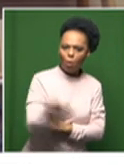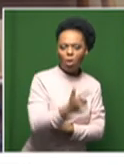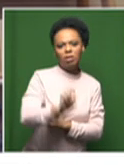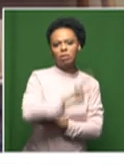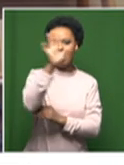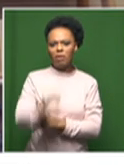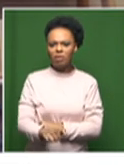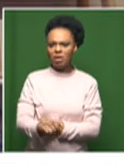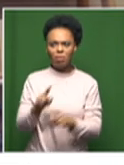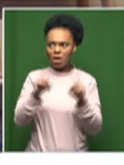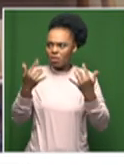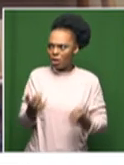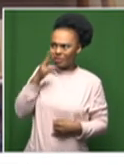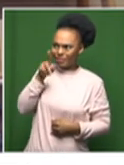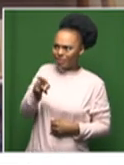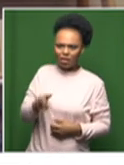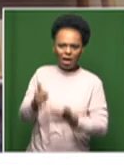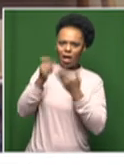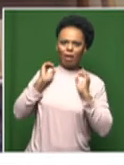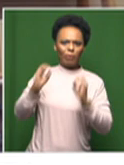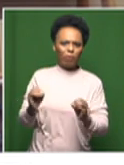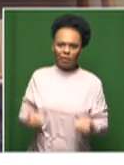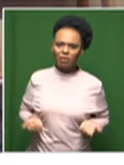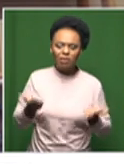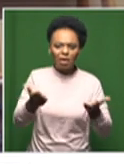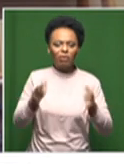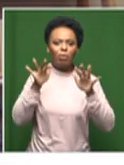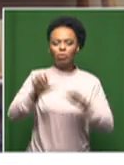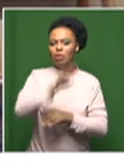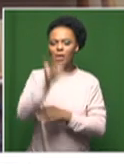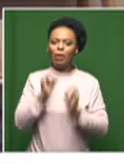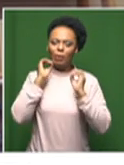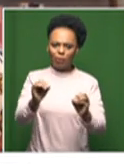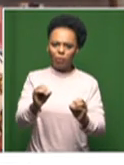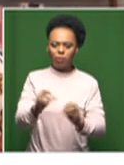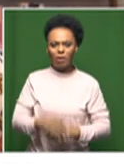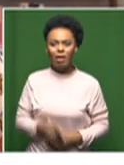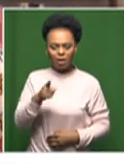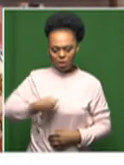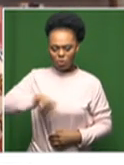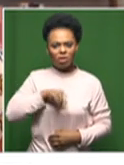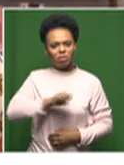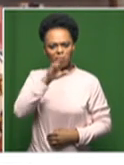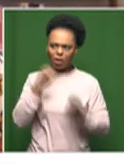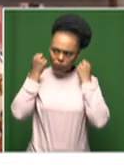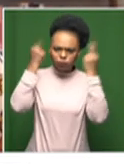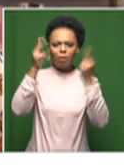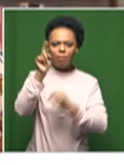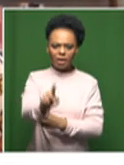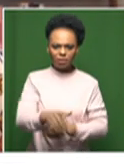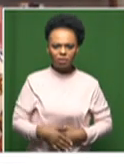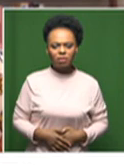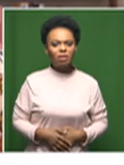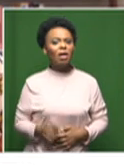that sufficiently. And that kind of accountability must be claimed by us. So if we talk about the lack